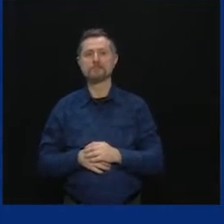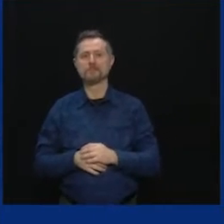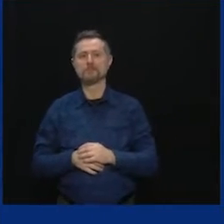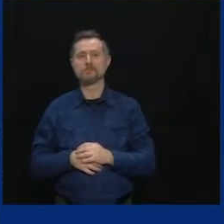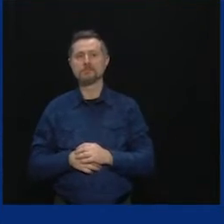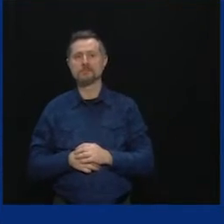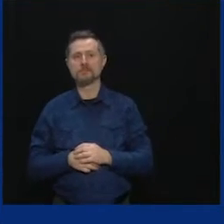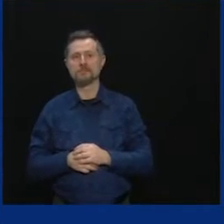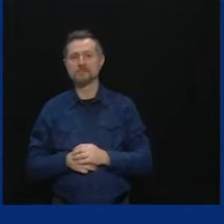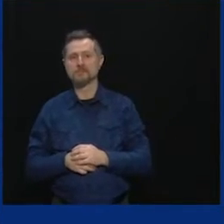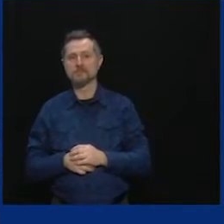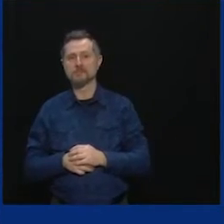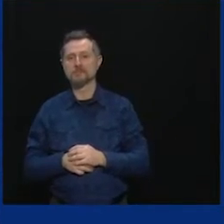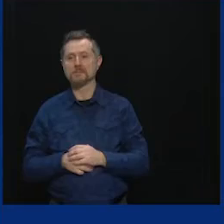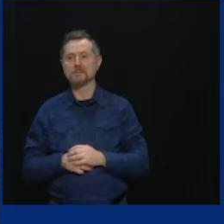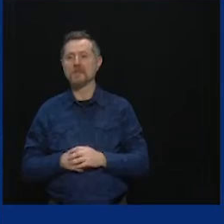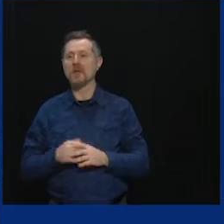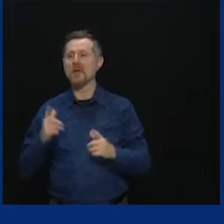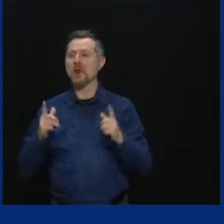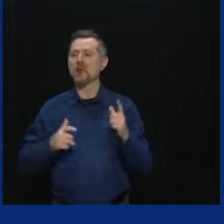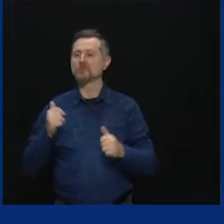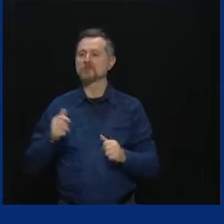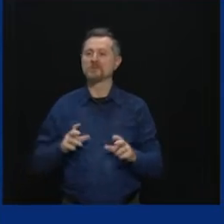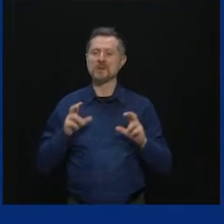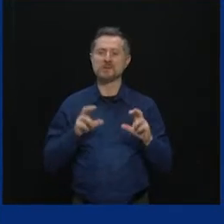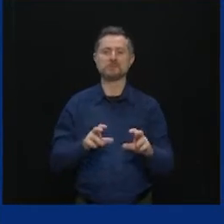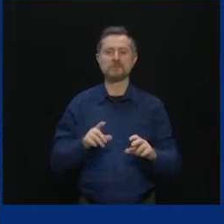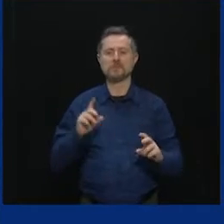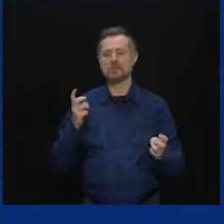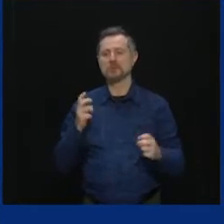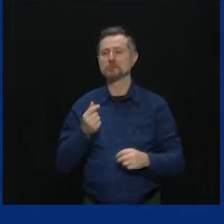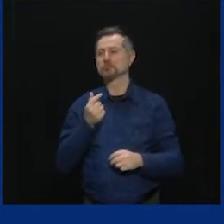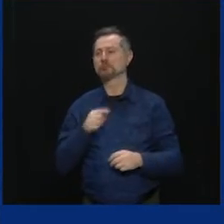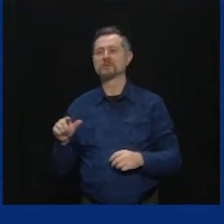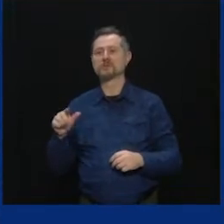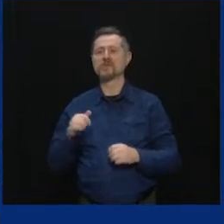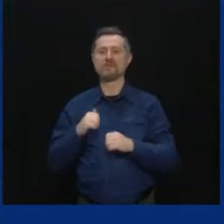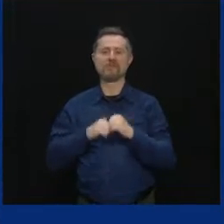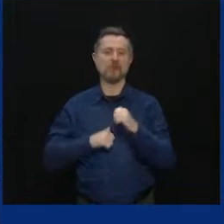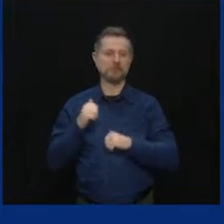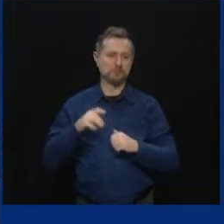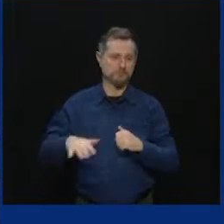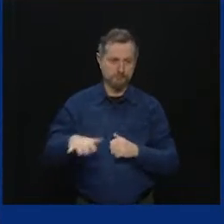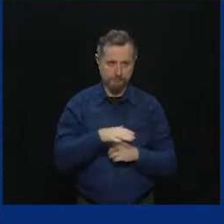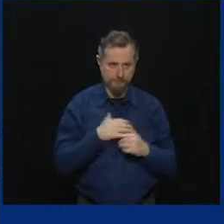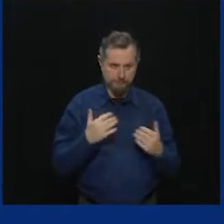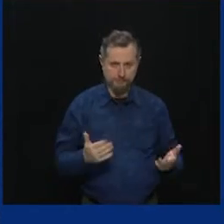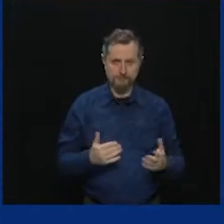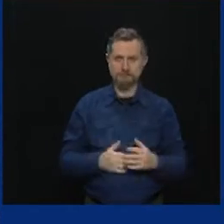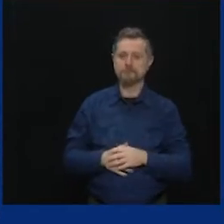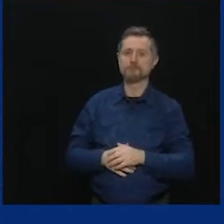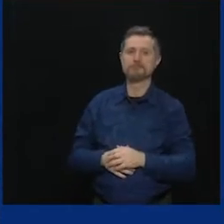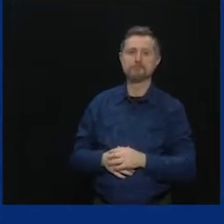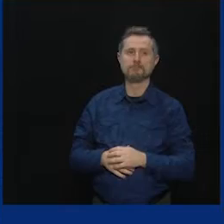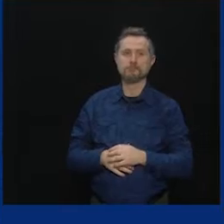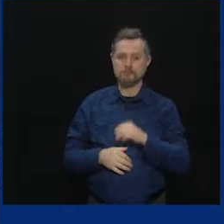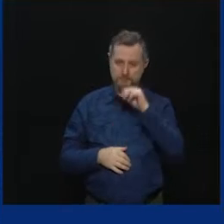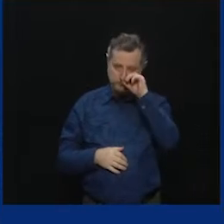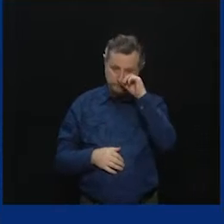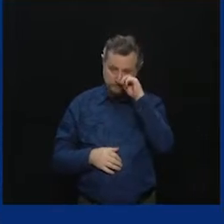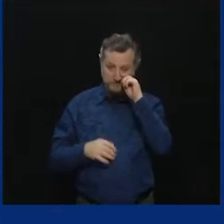It also makes the largest investment in green infrastructure in U.S. history. It also provides us finally